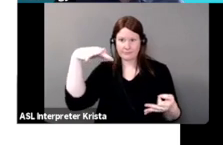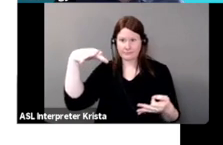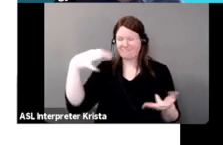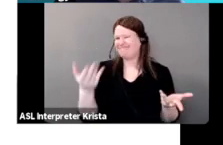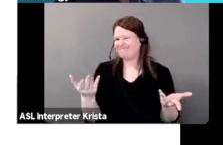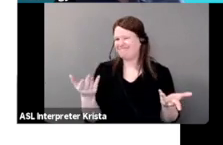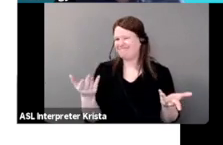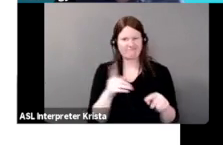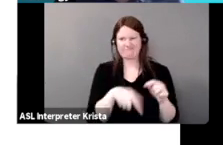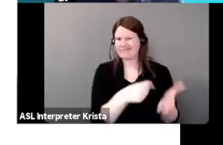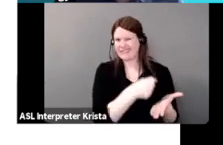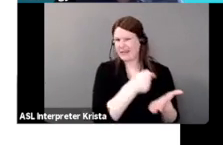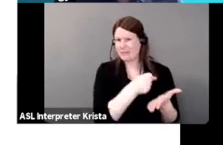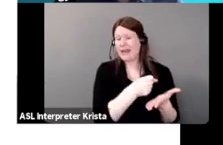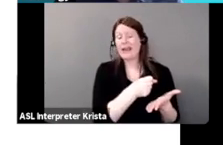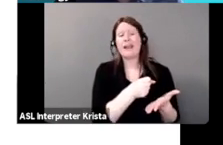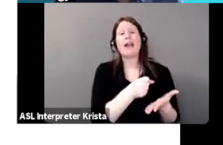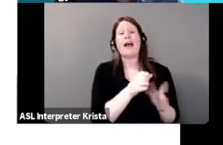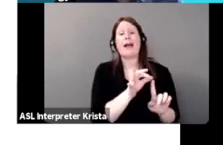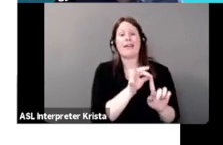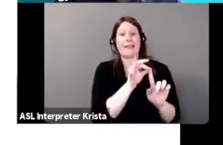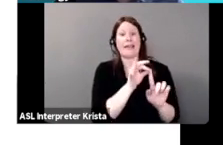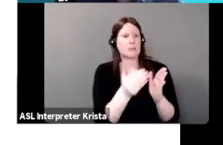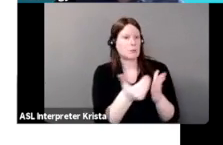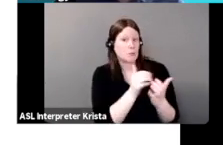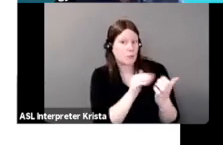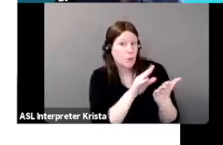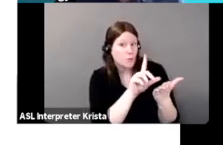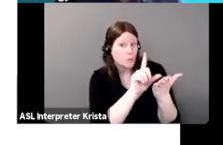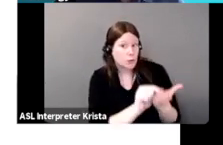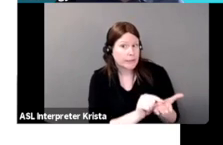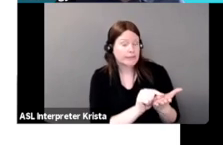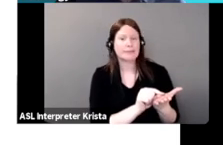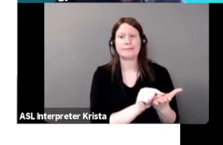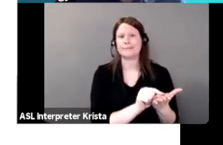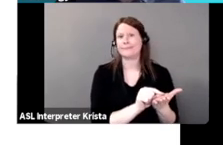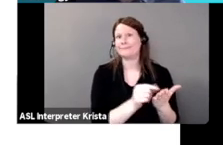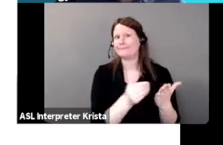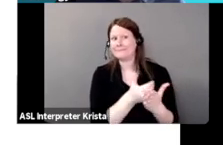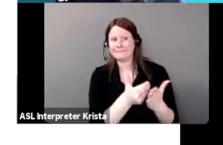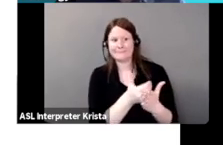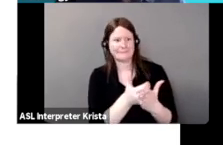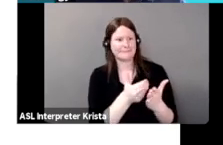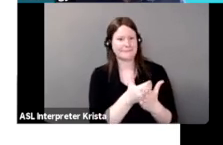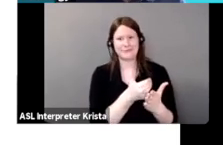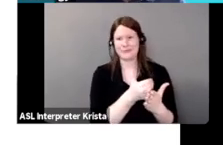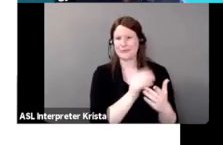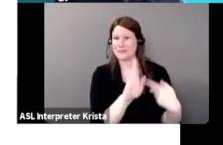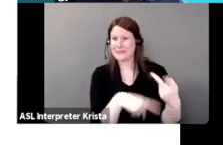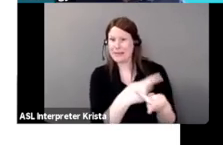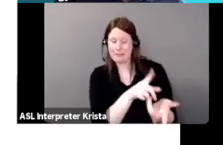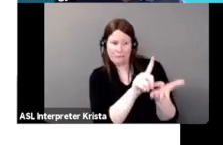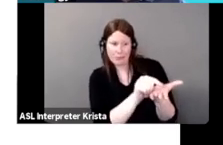patentable unless you've invented a new way of printing or a new type of printed matter.